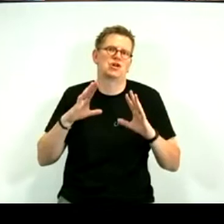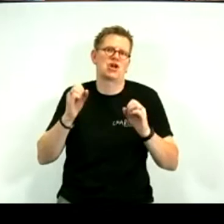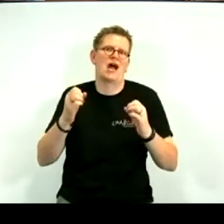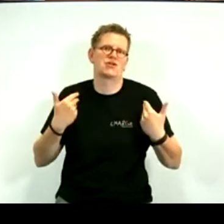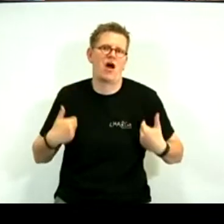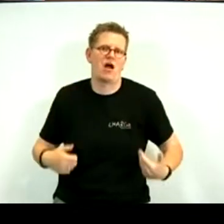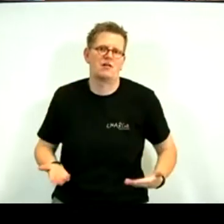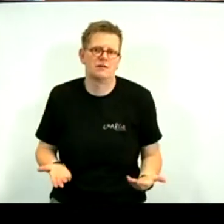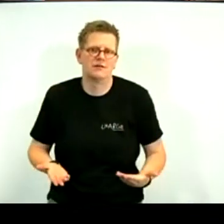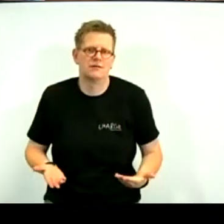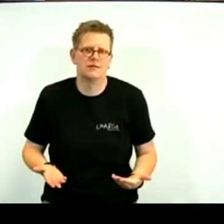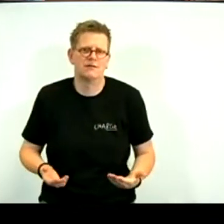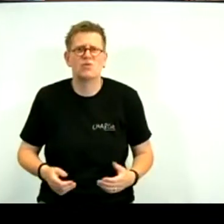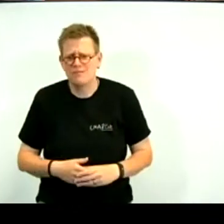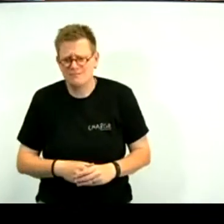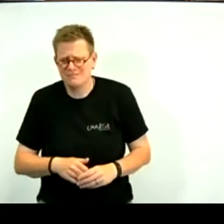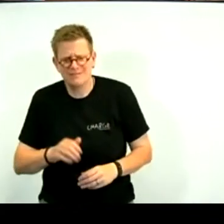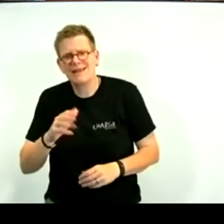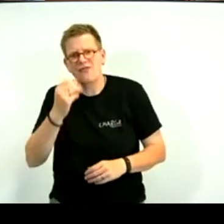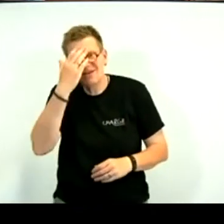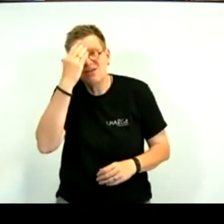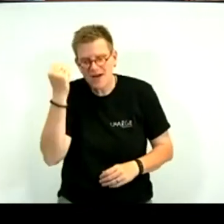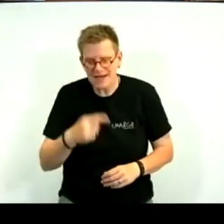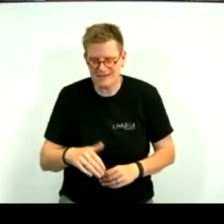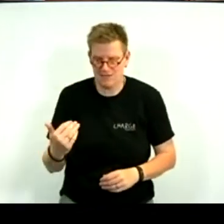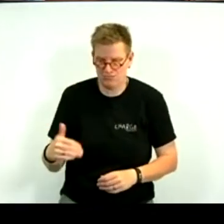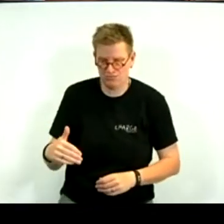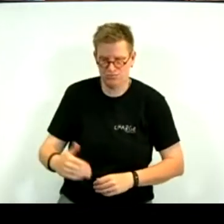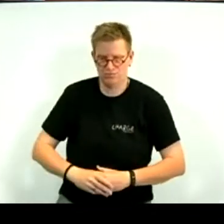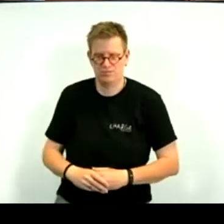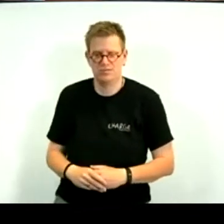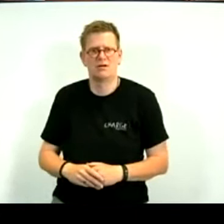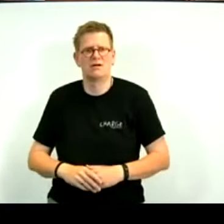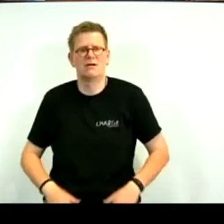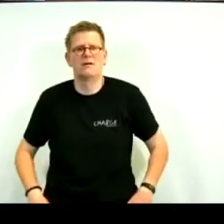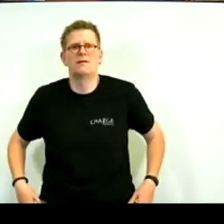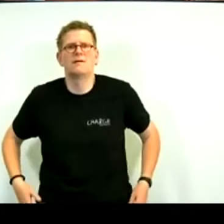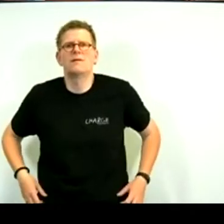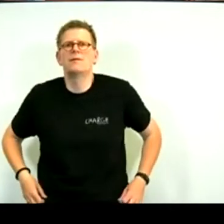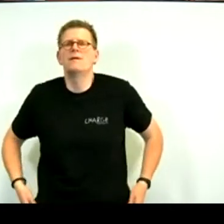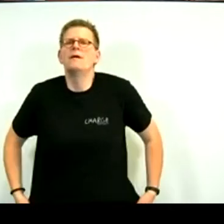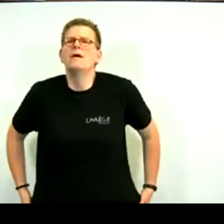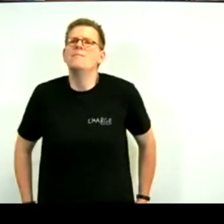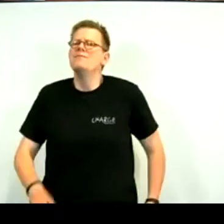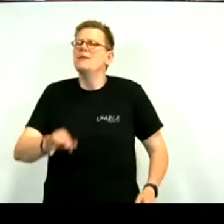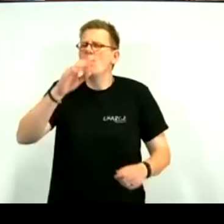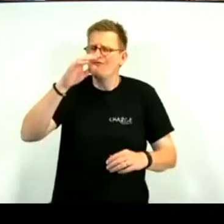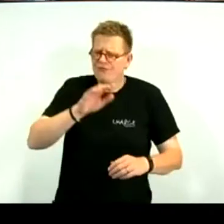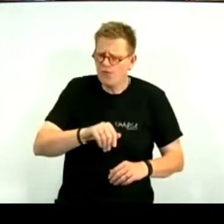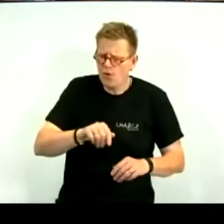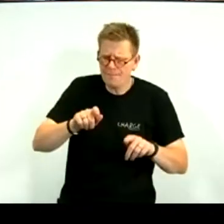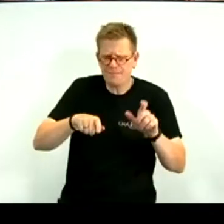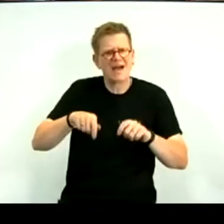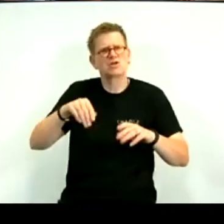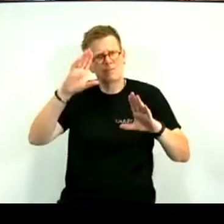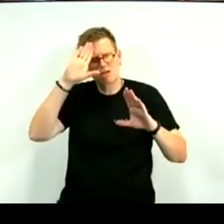vision might be a very tiring activity in a way that it simply isn't for us. So the next